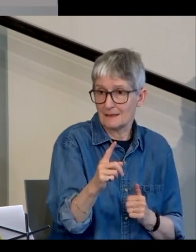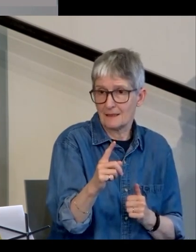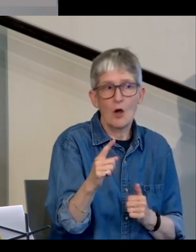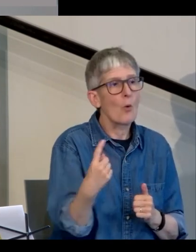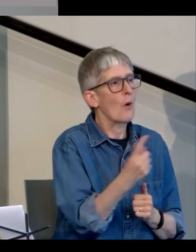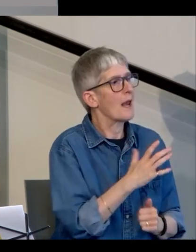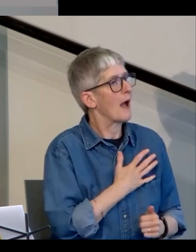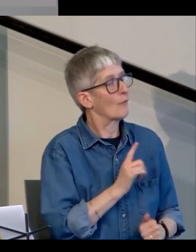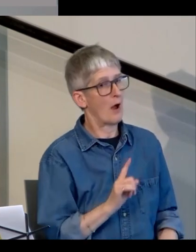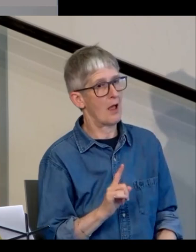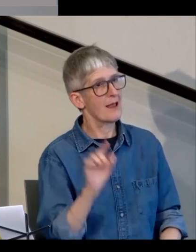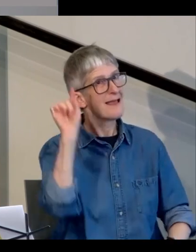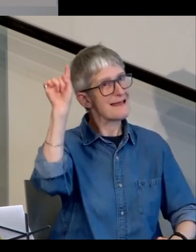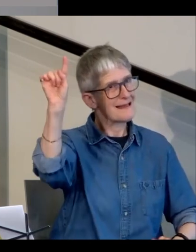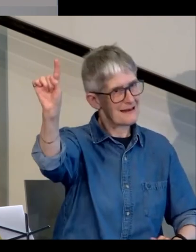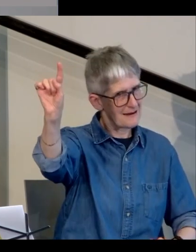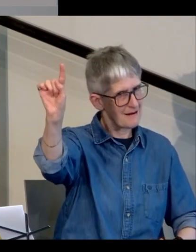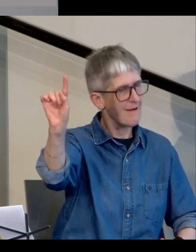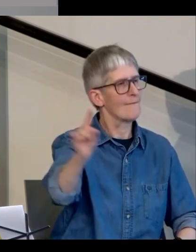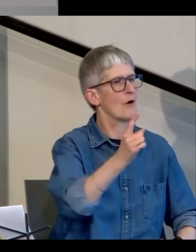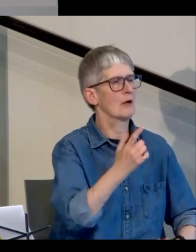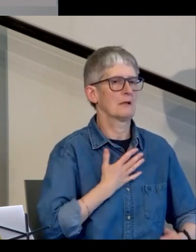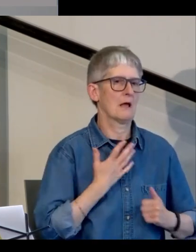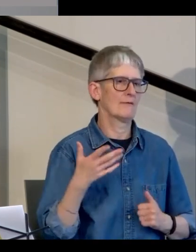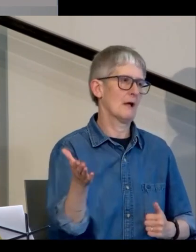love because he first loved us.